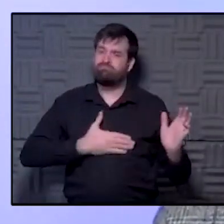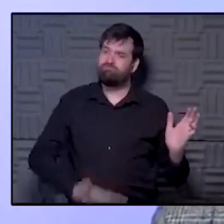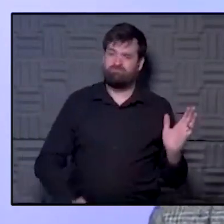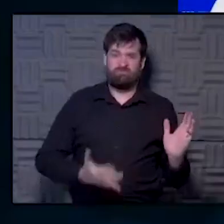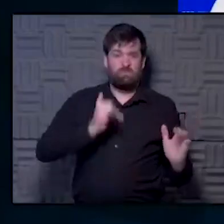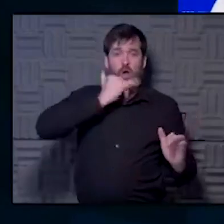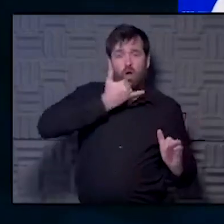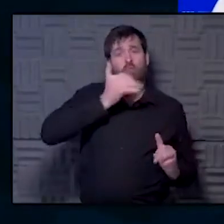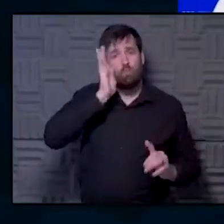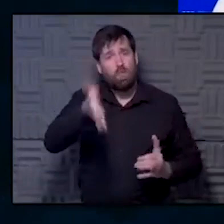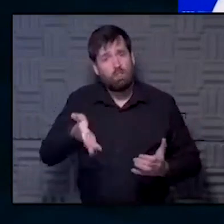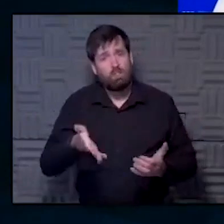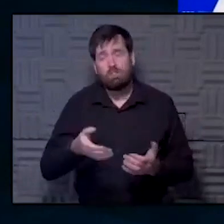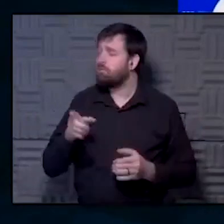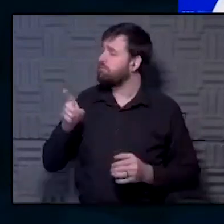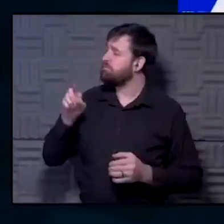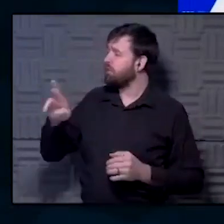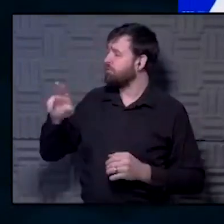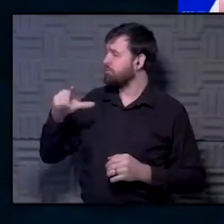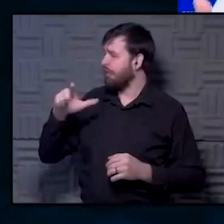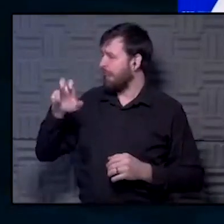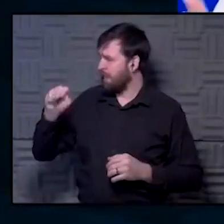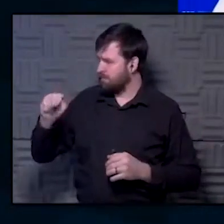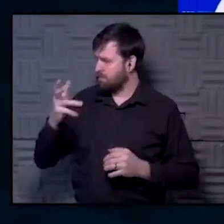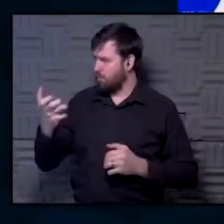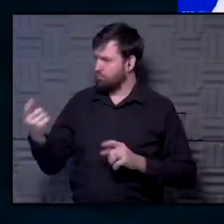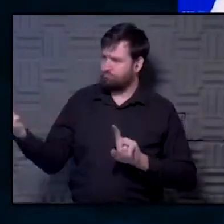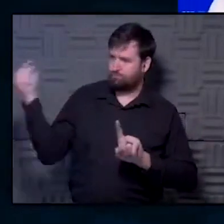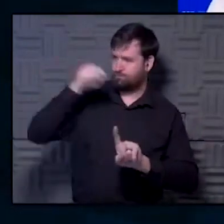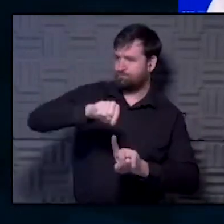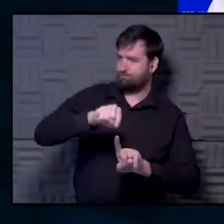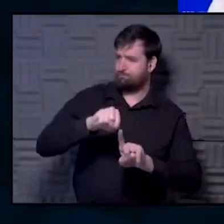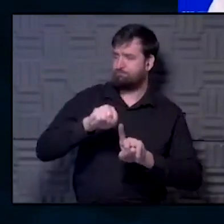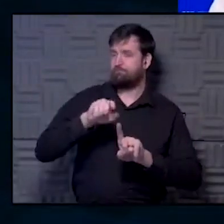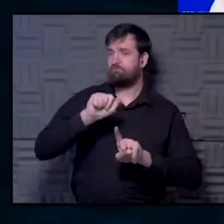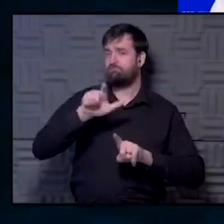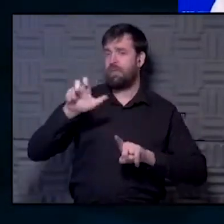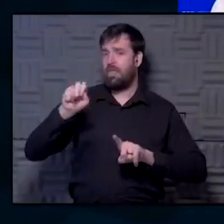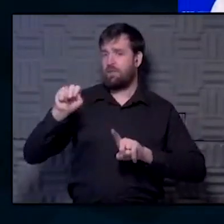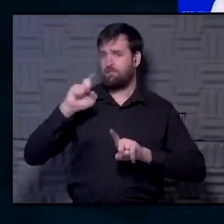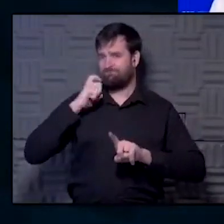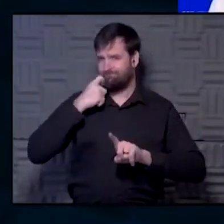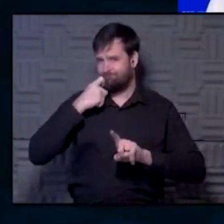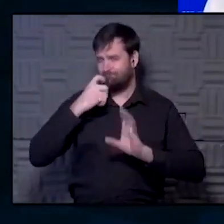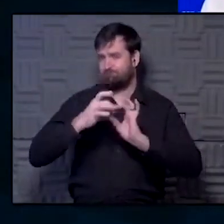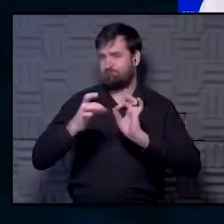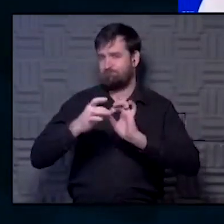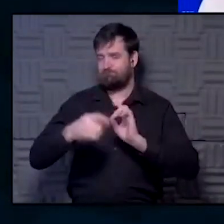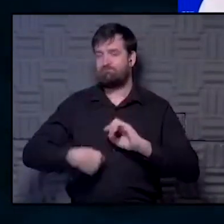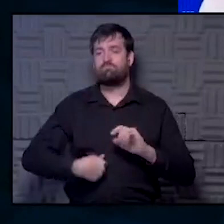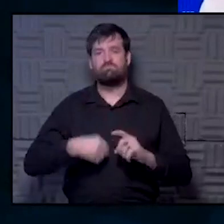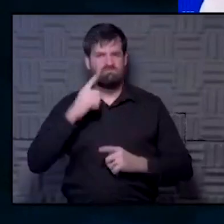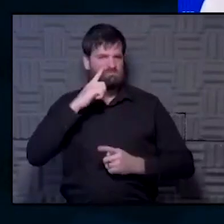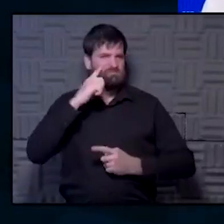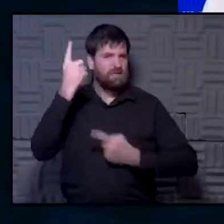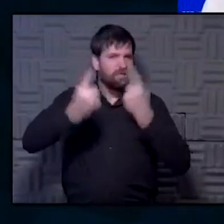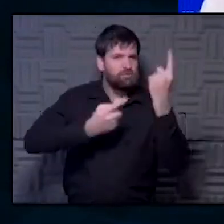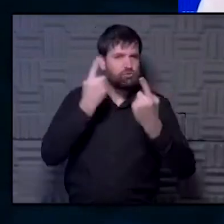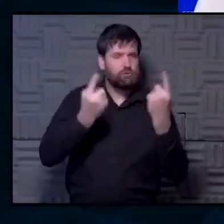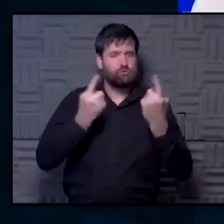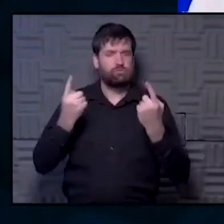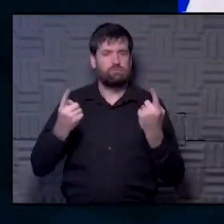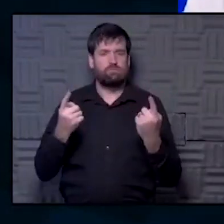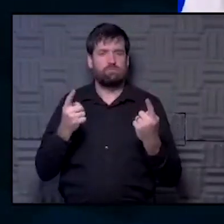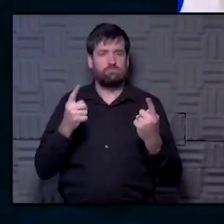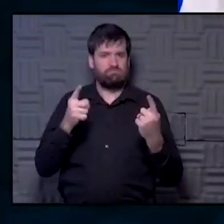again. Dr. Glenn, I want to come back to the point that Al just made. There is this consideration about how we have to